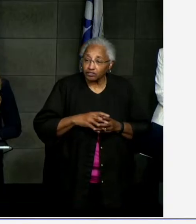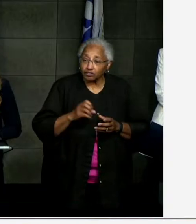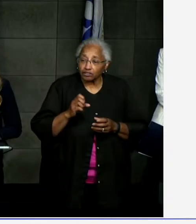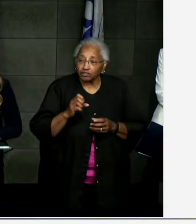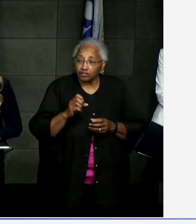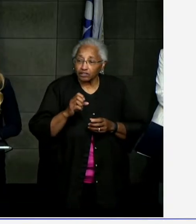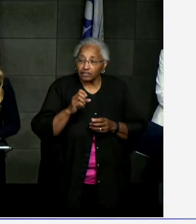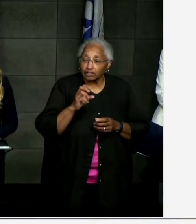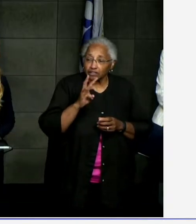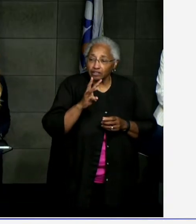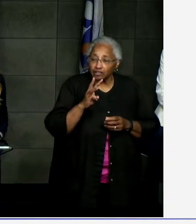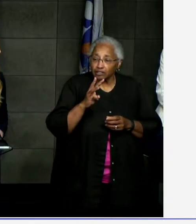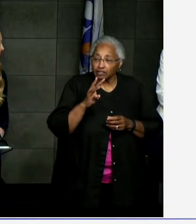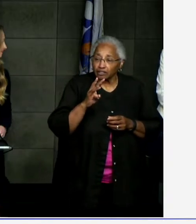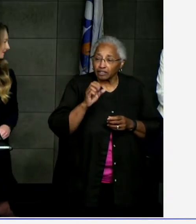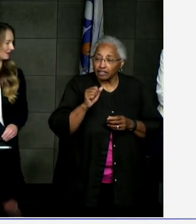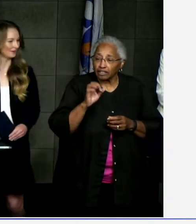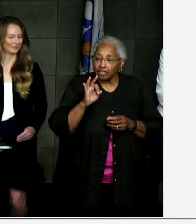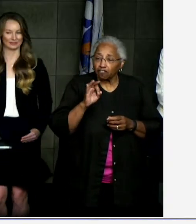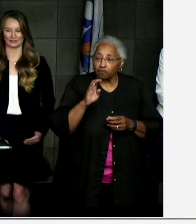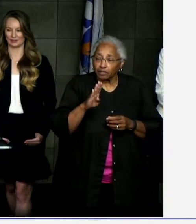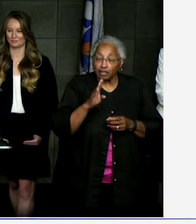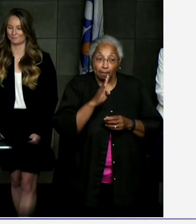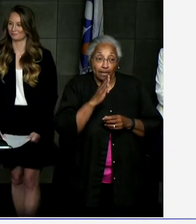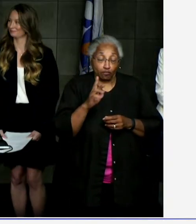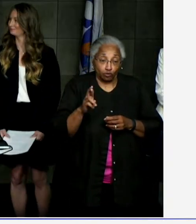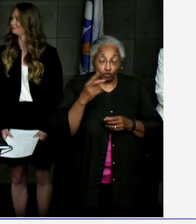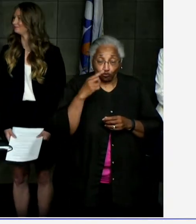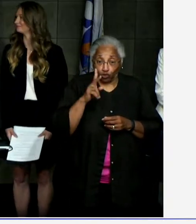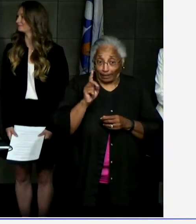The deputy partners.